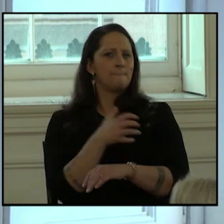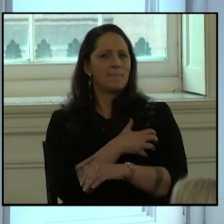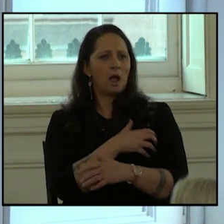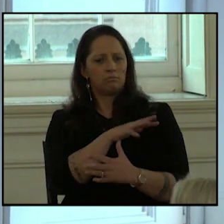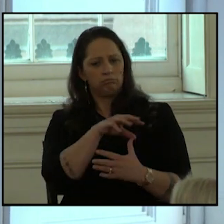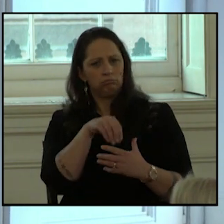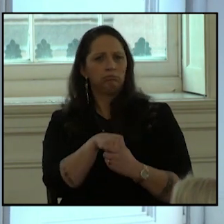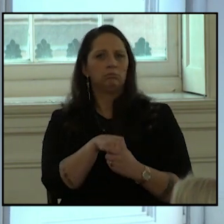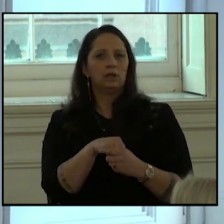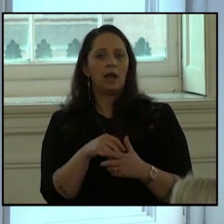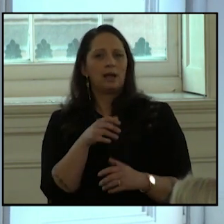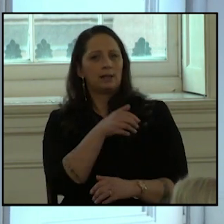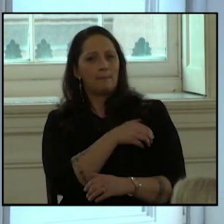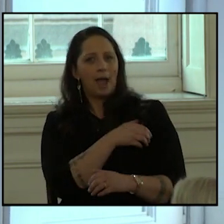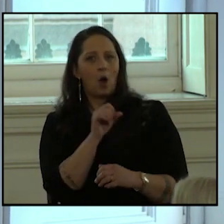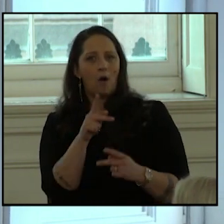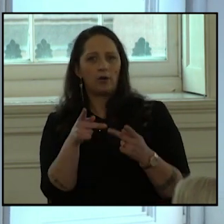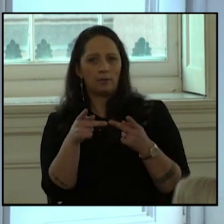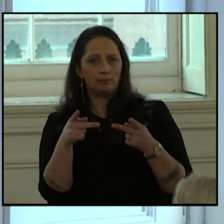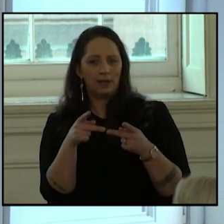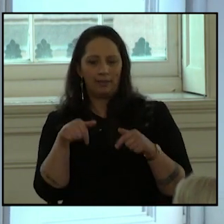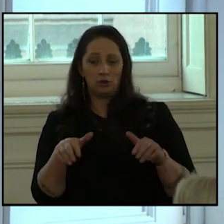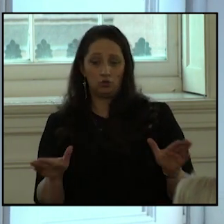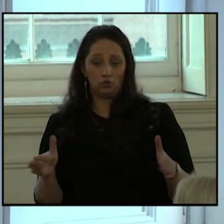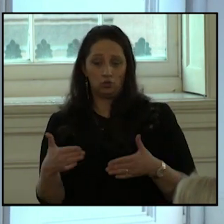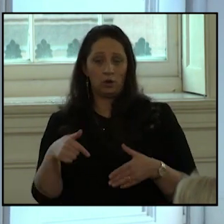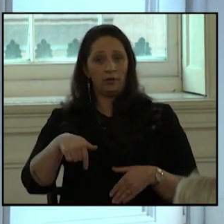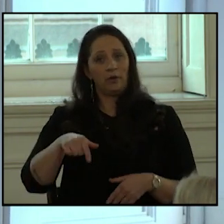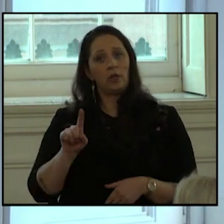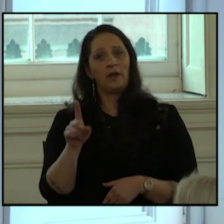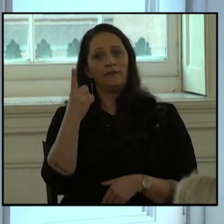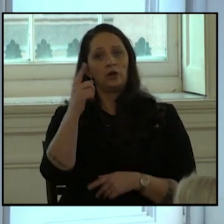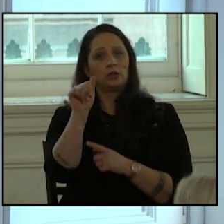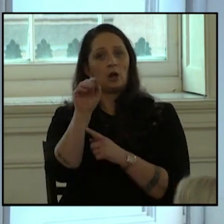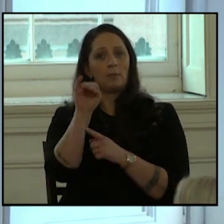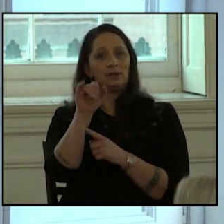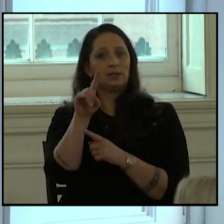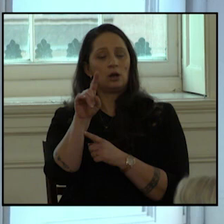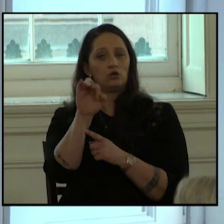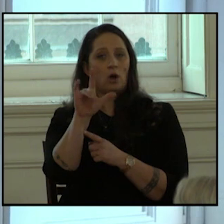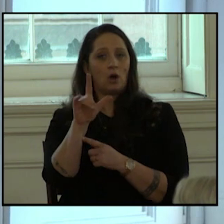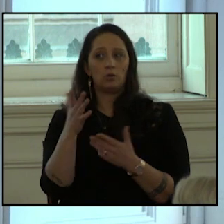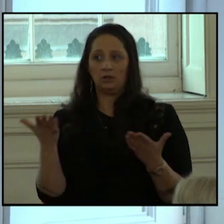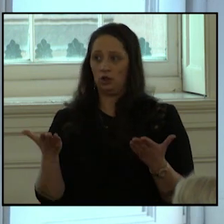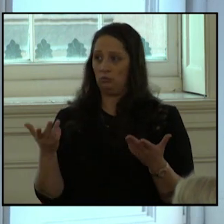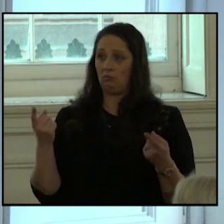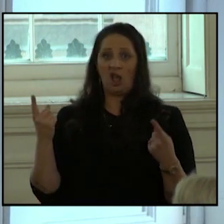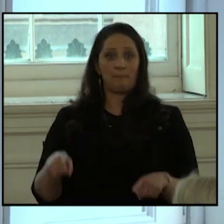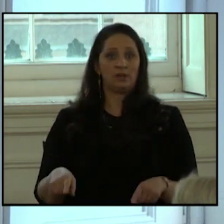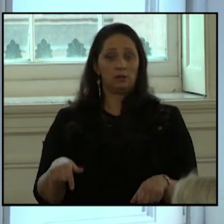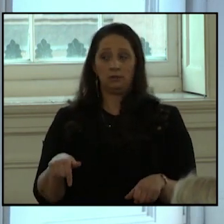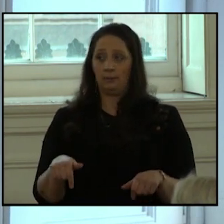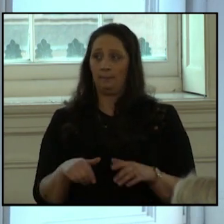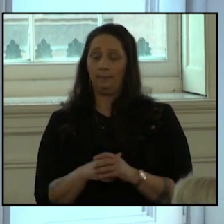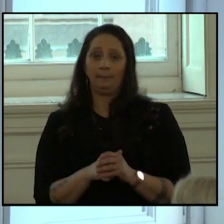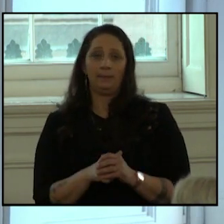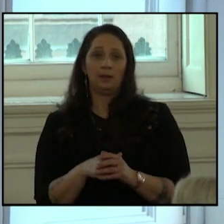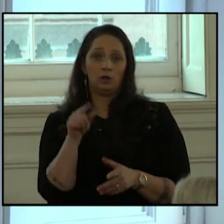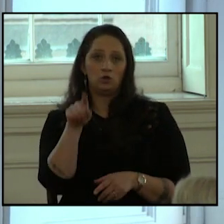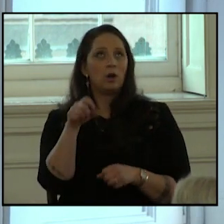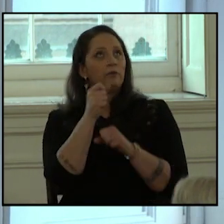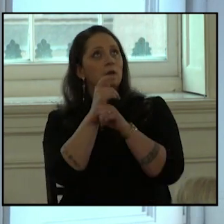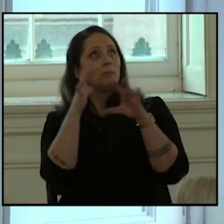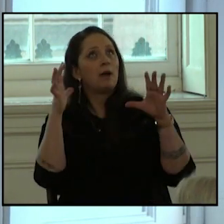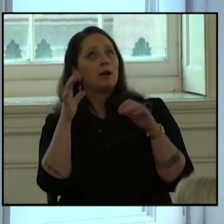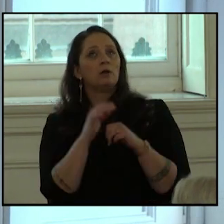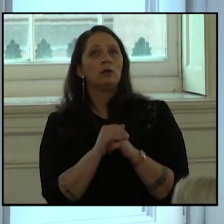the power of place. In this room, the very first Amistad trial was held, and you have to